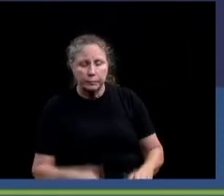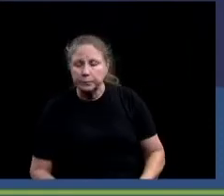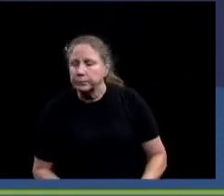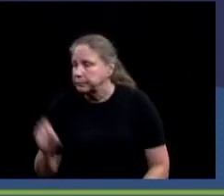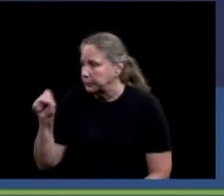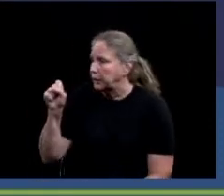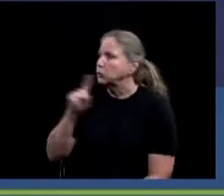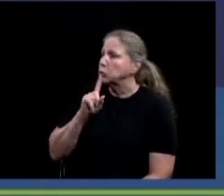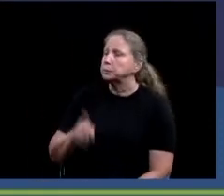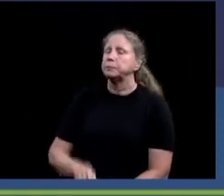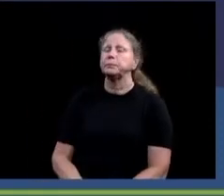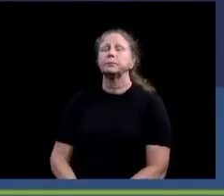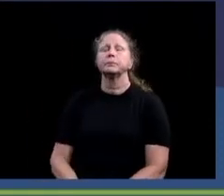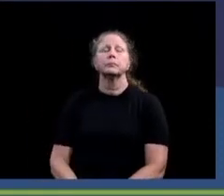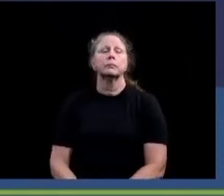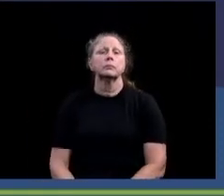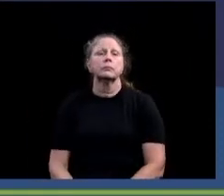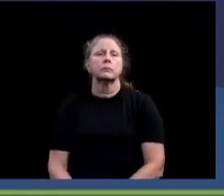All right.